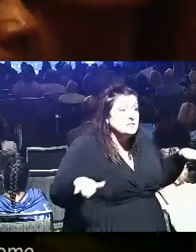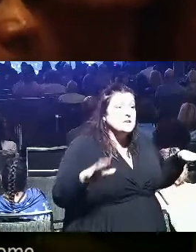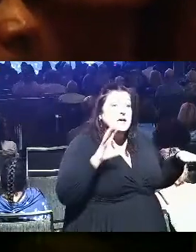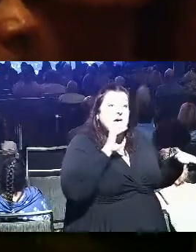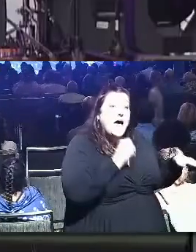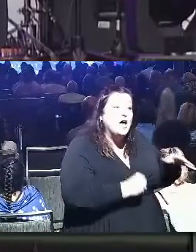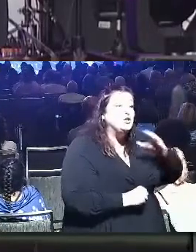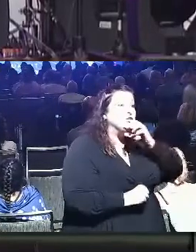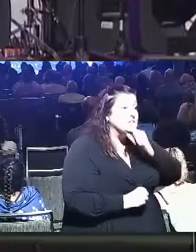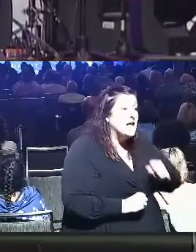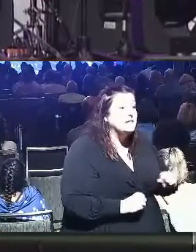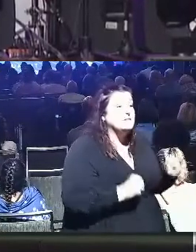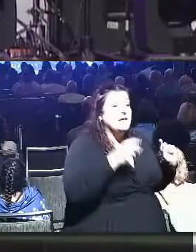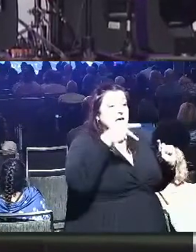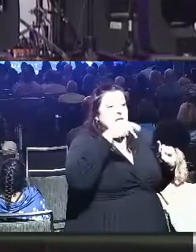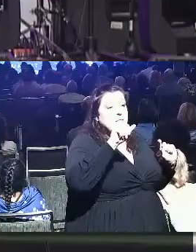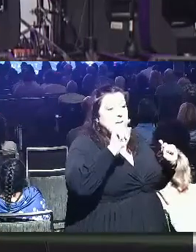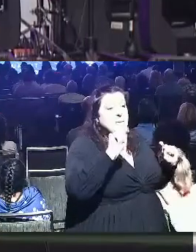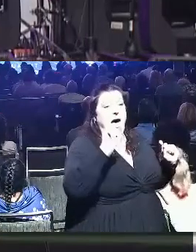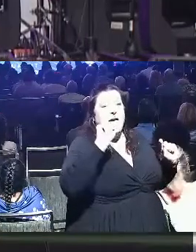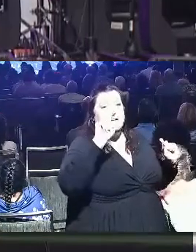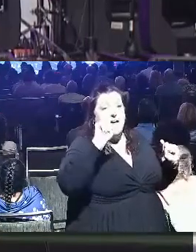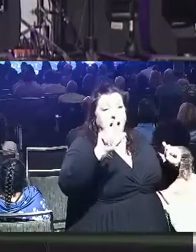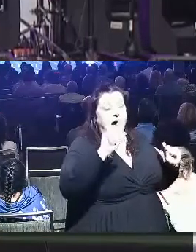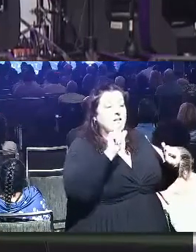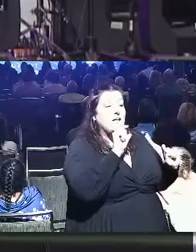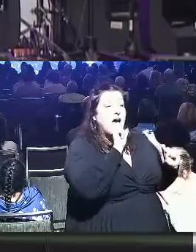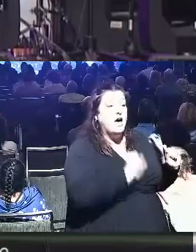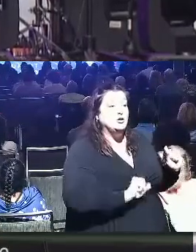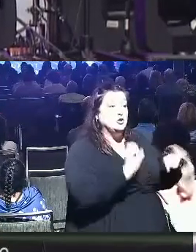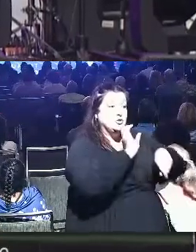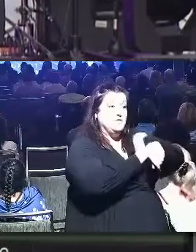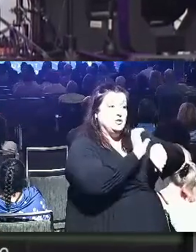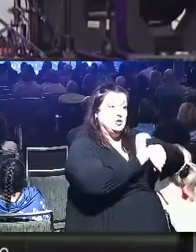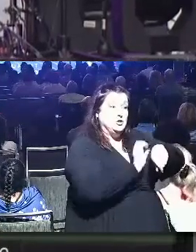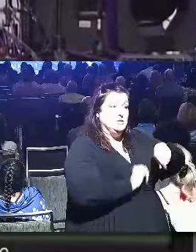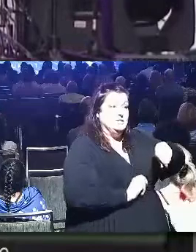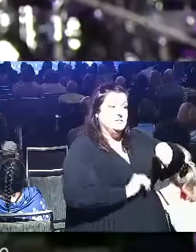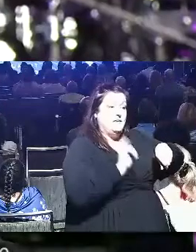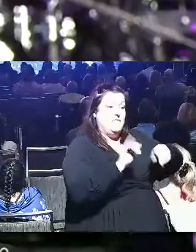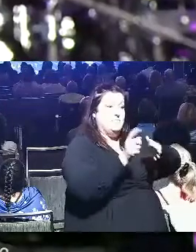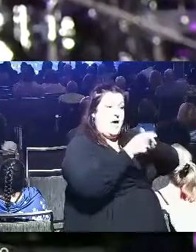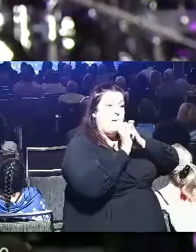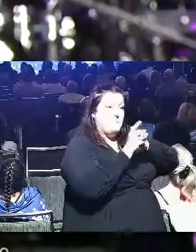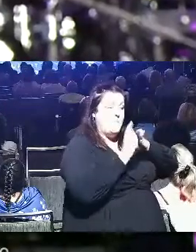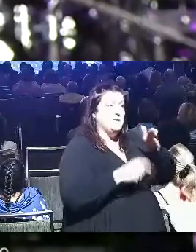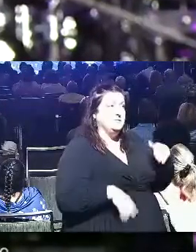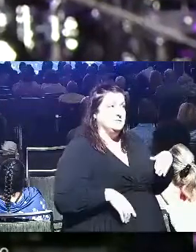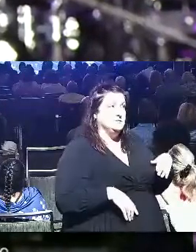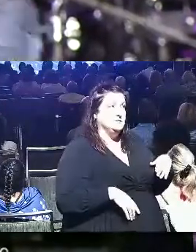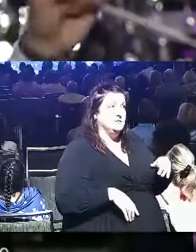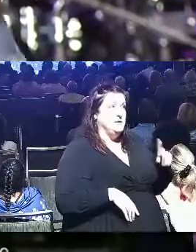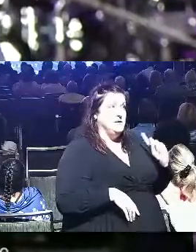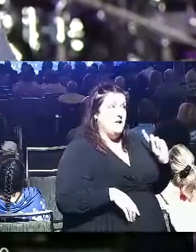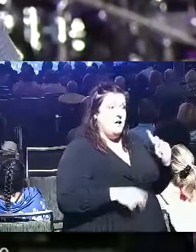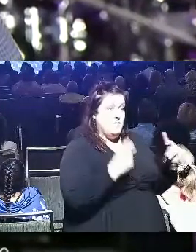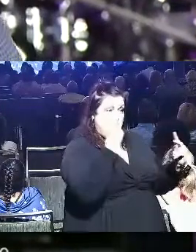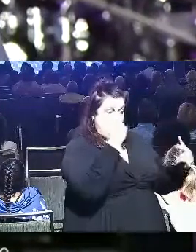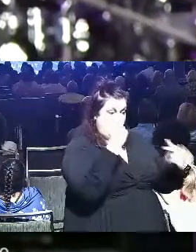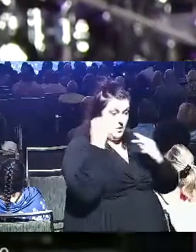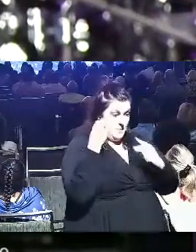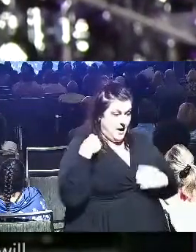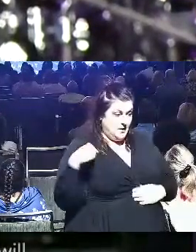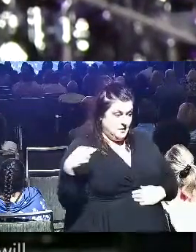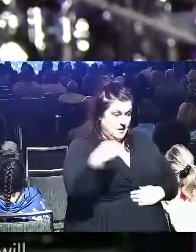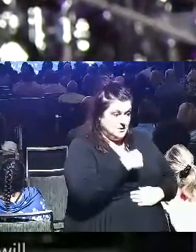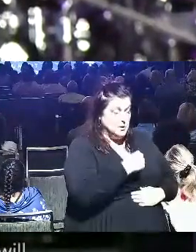like Pat Gemple and Al Baird. They'll be the elders of those churches in that particular moment. And they will look back at us